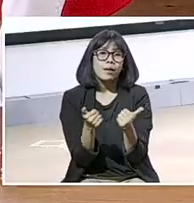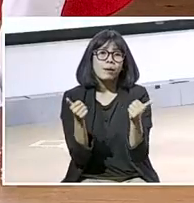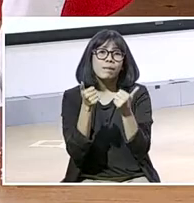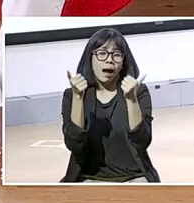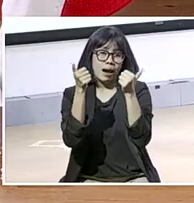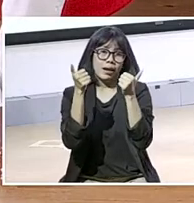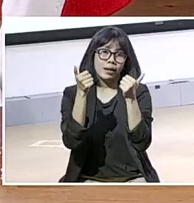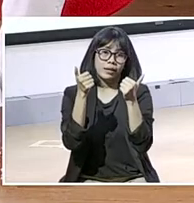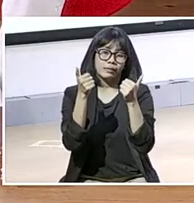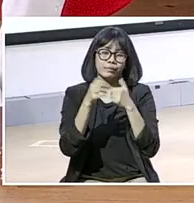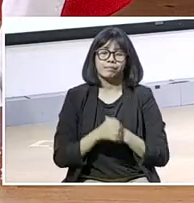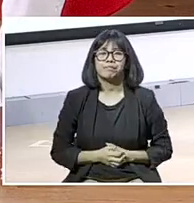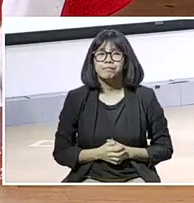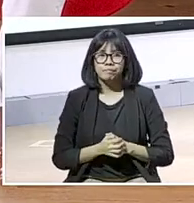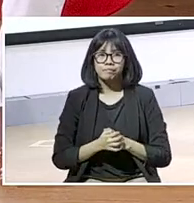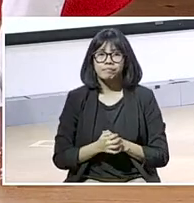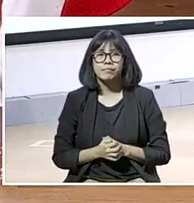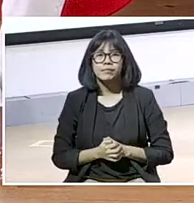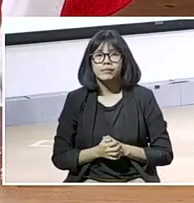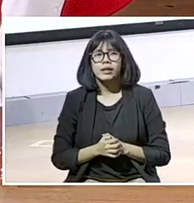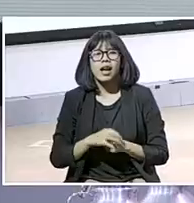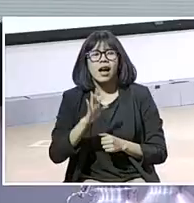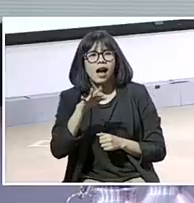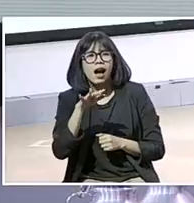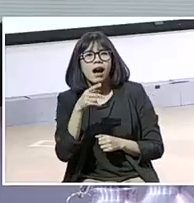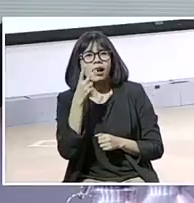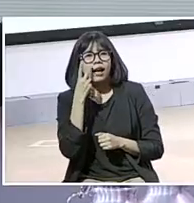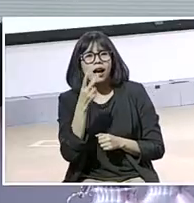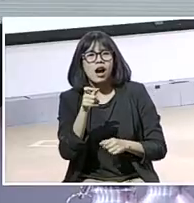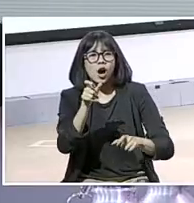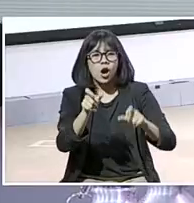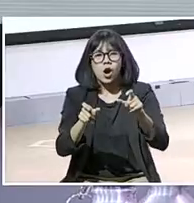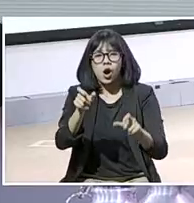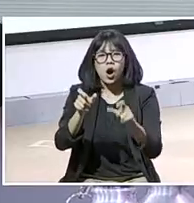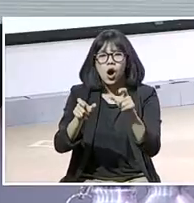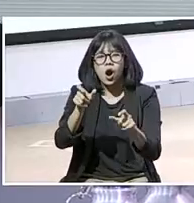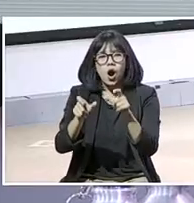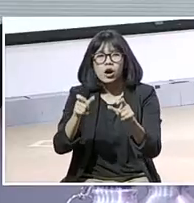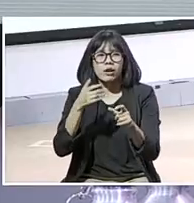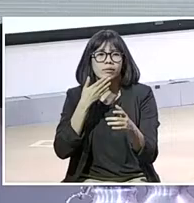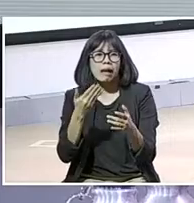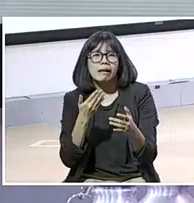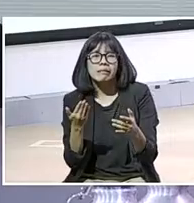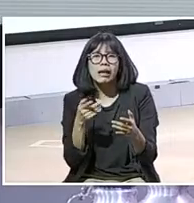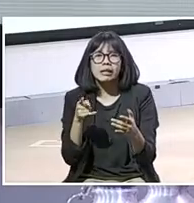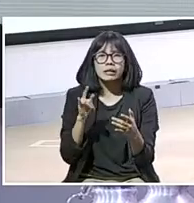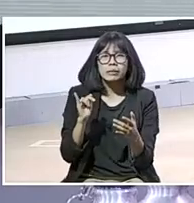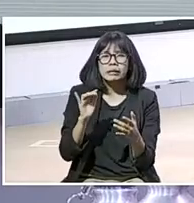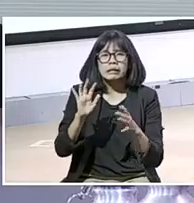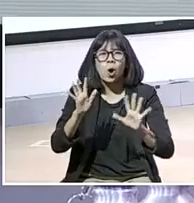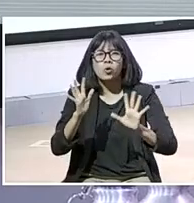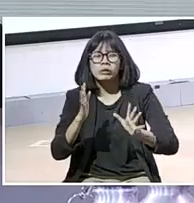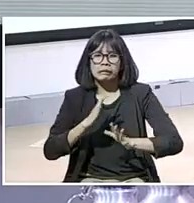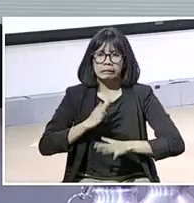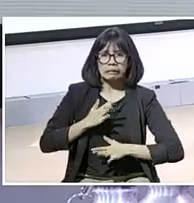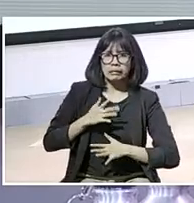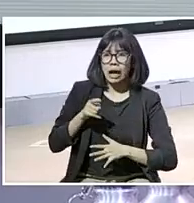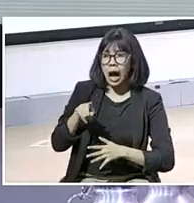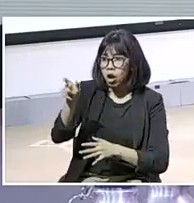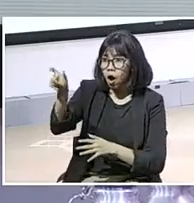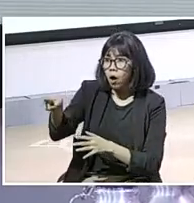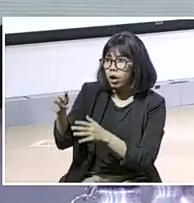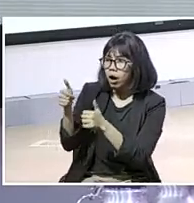all of that adversity. Yeah. Actually, reaching out, people are hesitant to actually reach out. So don't be hesitant to reach out.